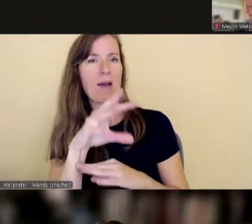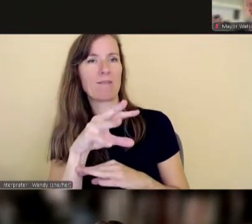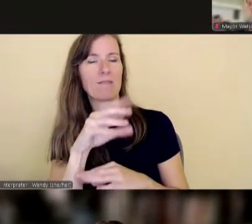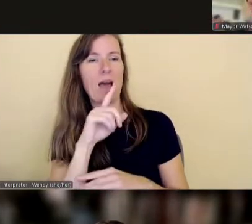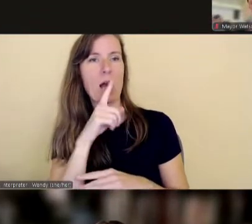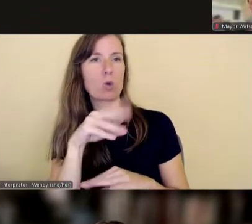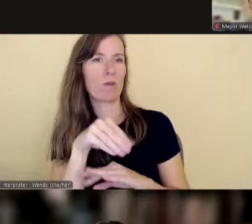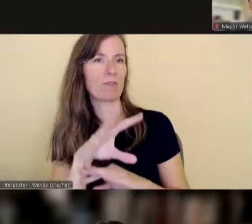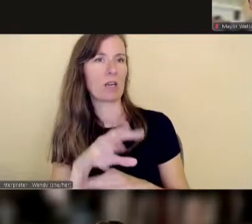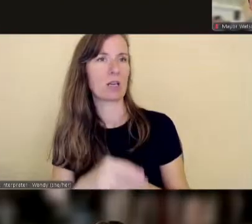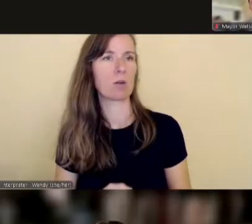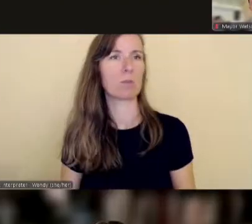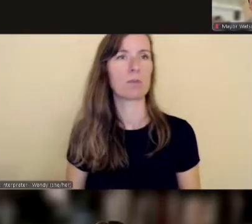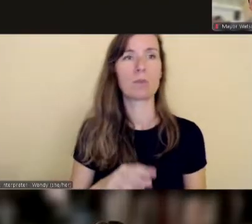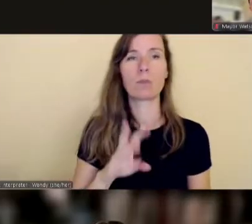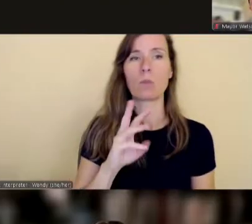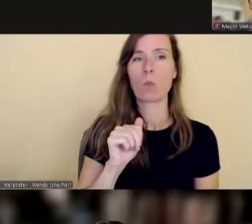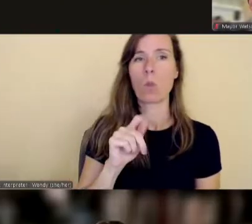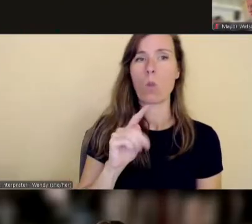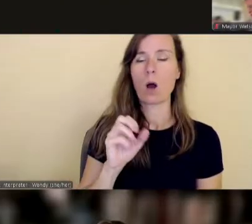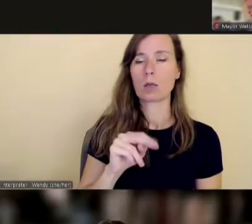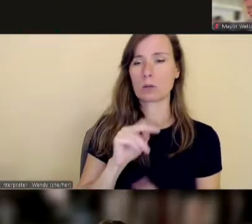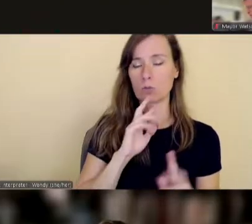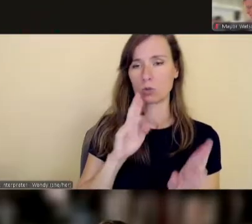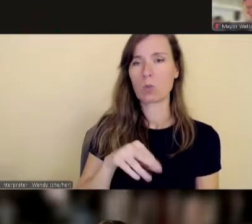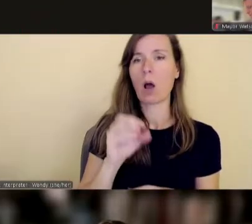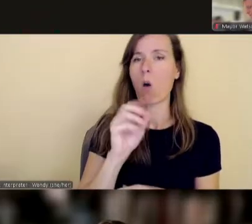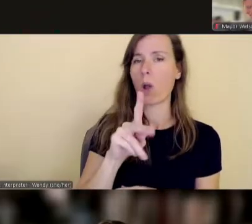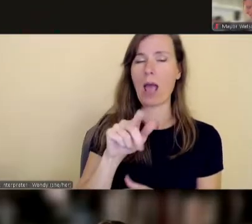Okay. Any further discussion of the motion on the floor?